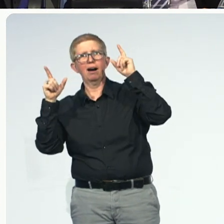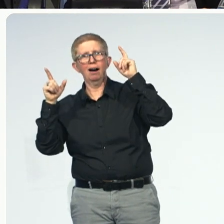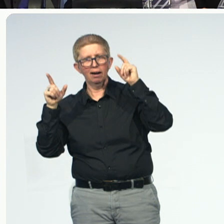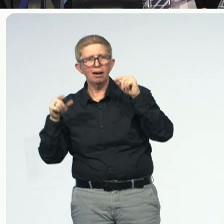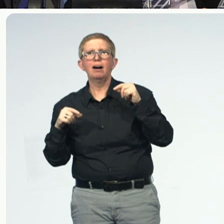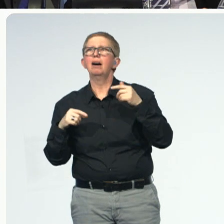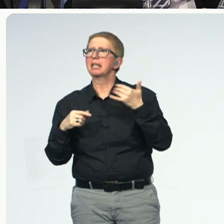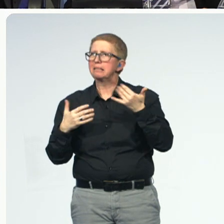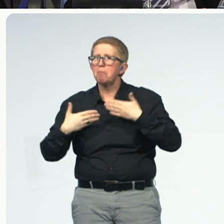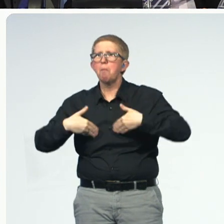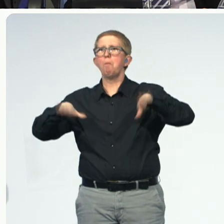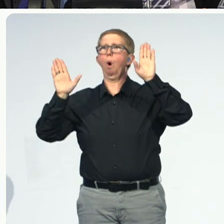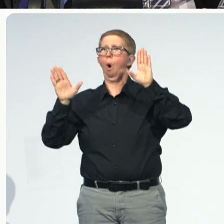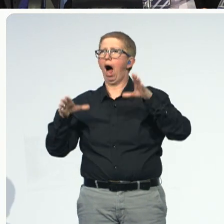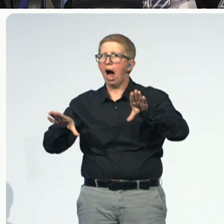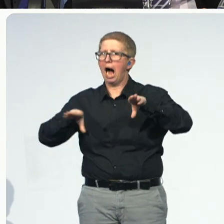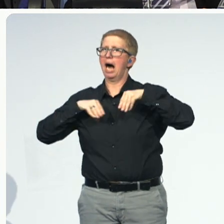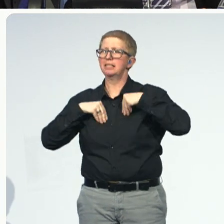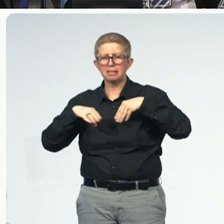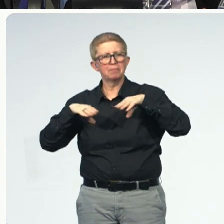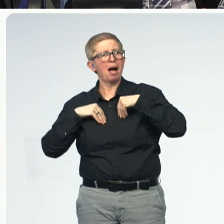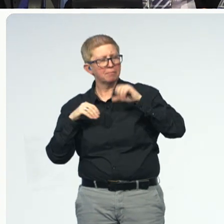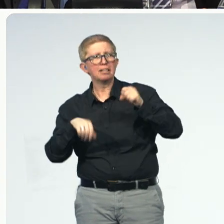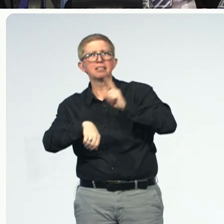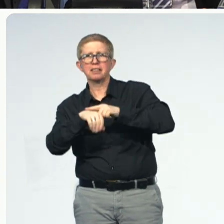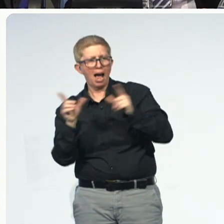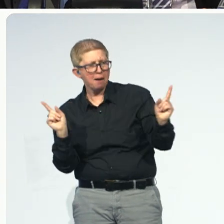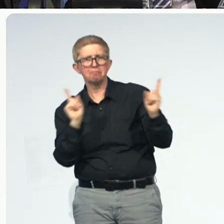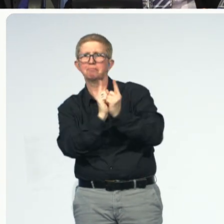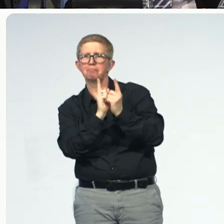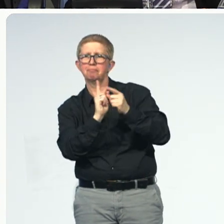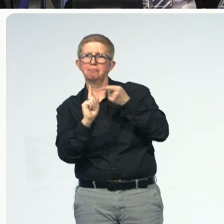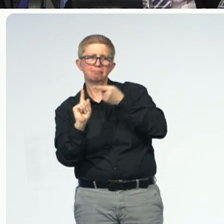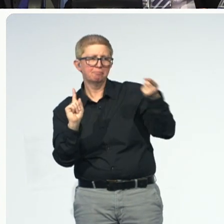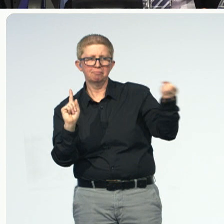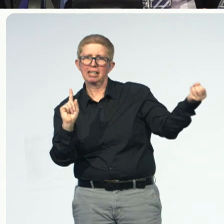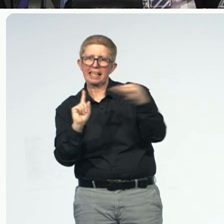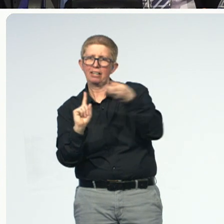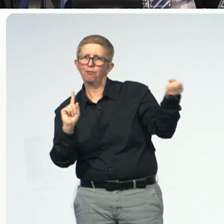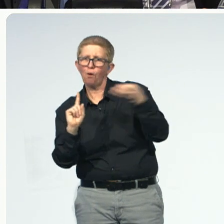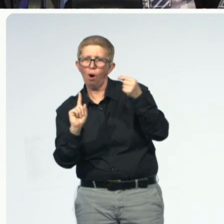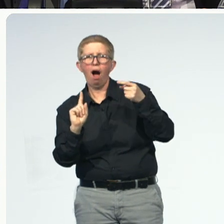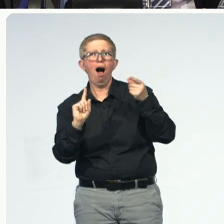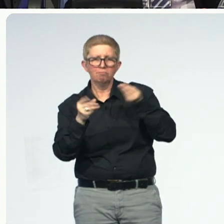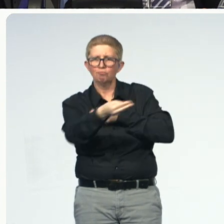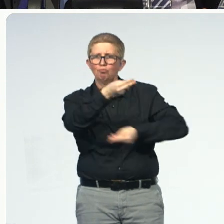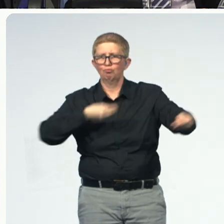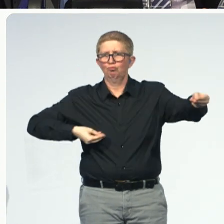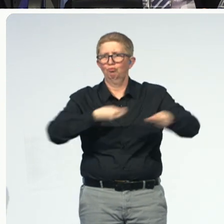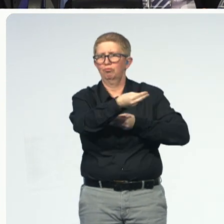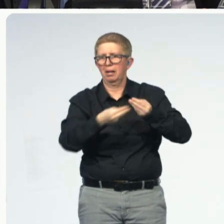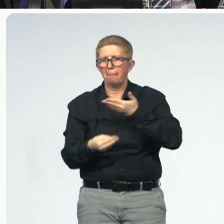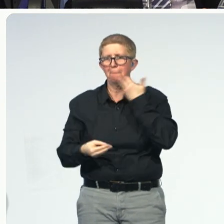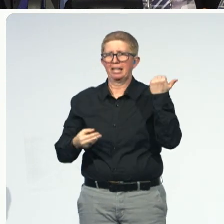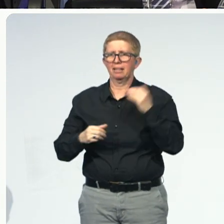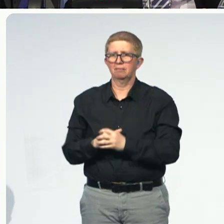student, she also stated that deaf people or other underprivileged individuals are not necessarily